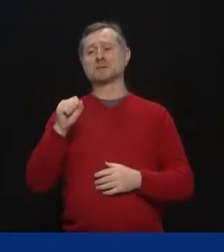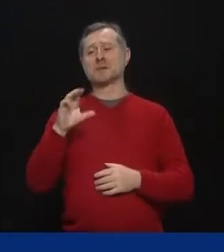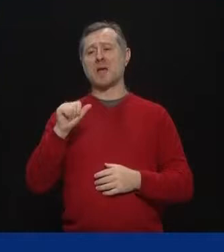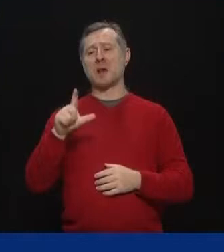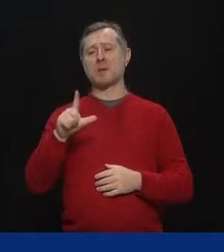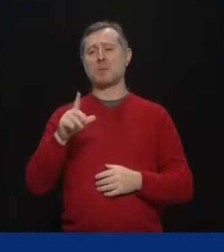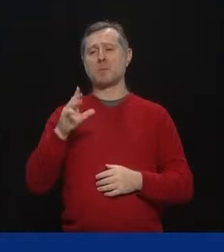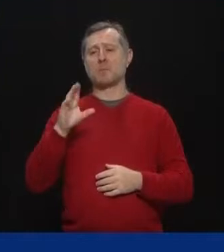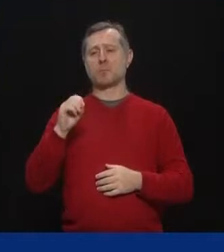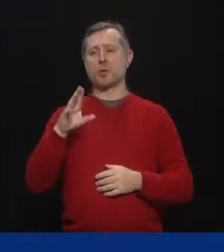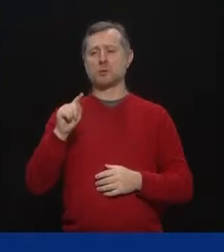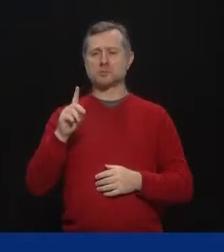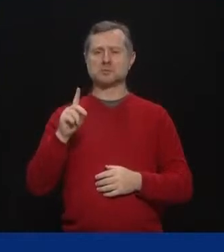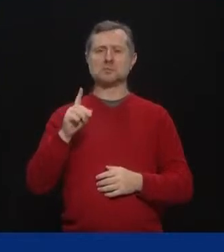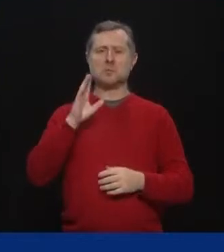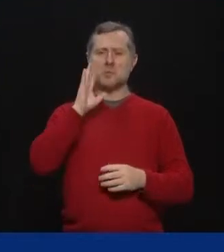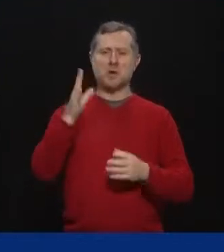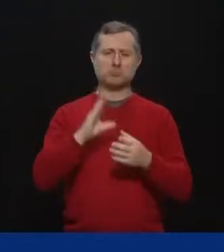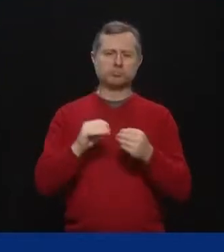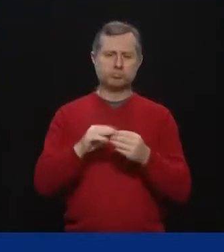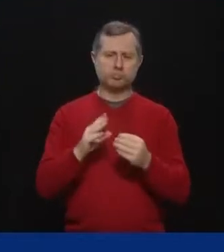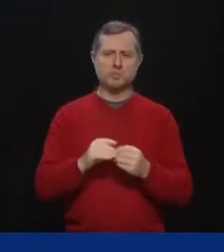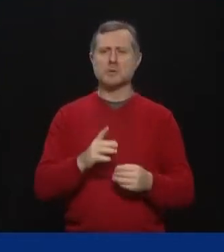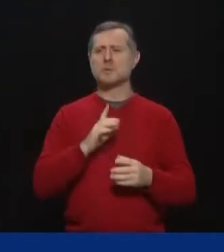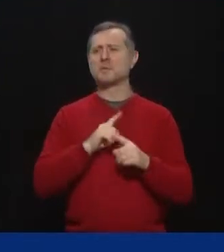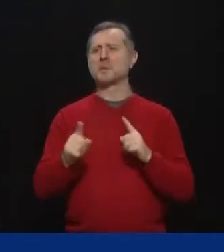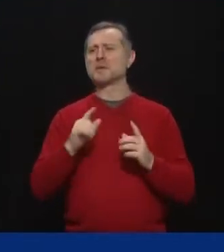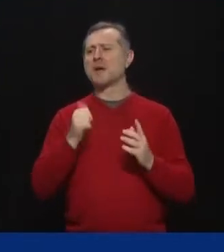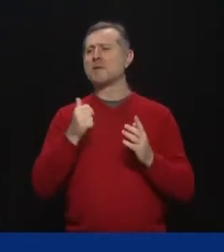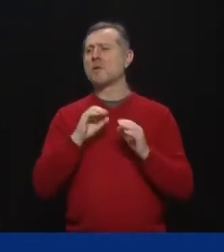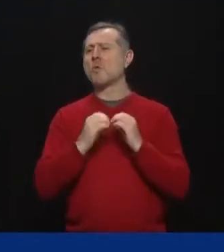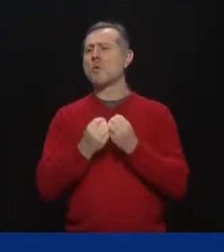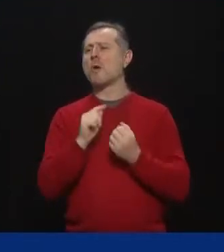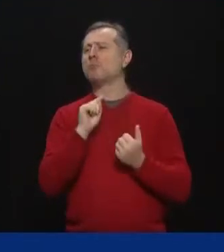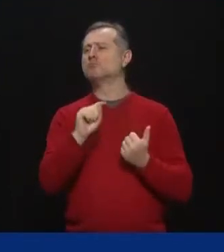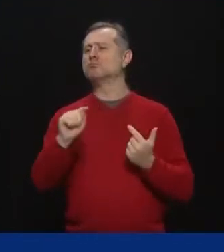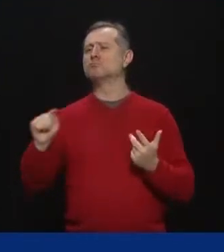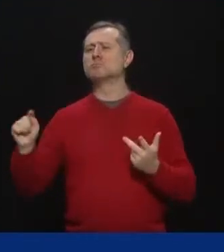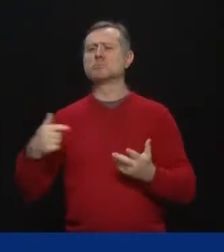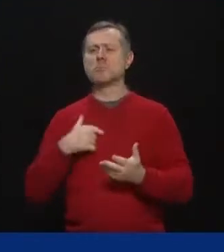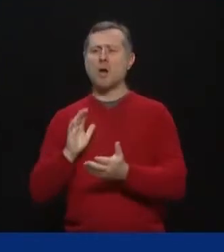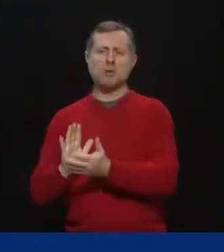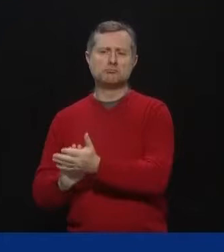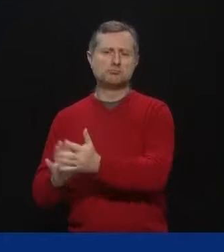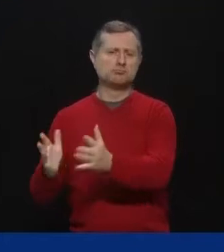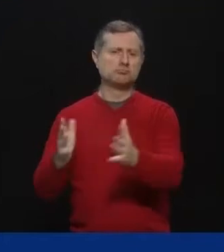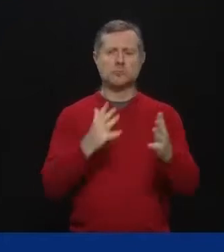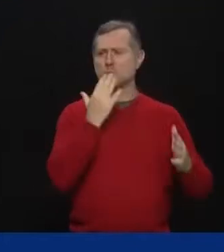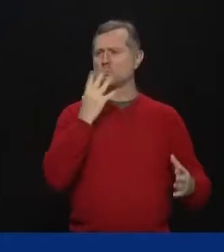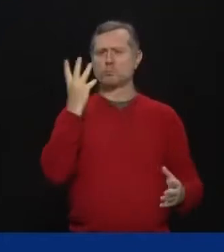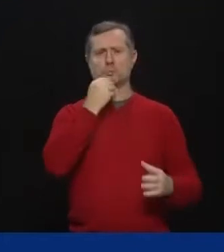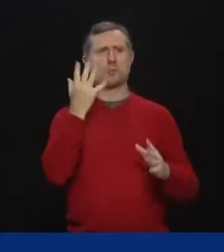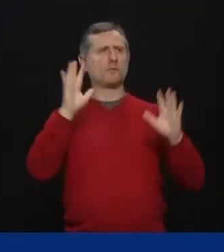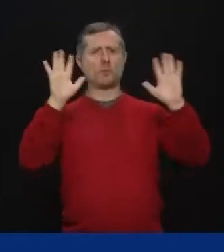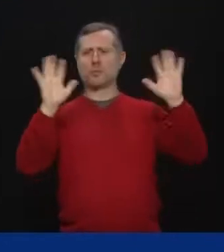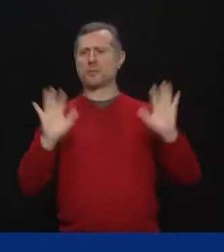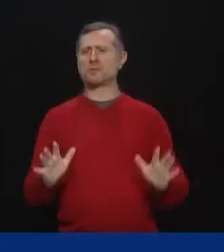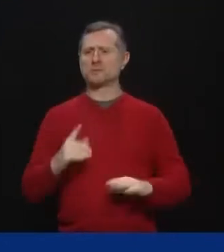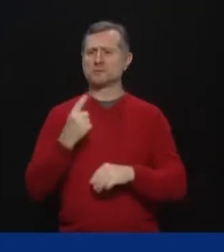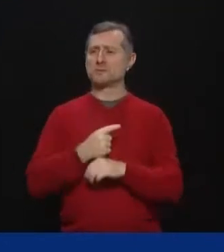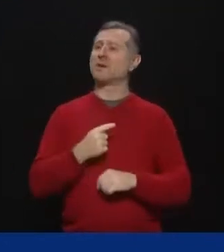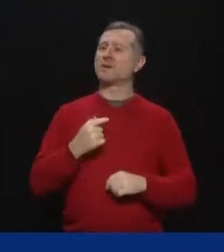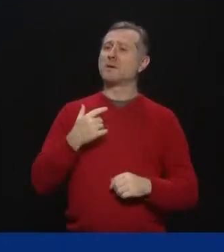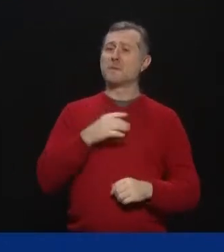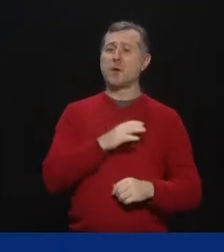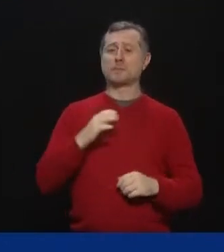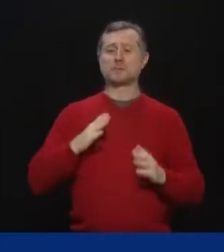well. But also, I just want to recognize some of the groups that are here. And you all came out here today. It's a beautiful day. Our Commissioner of Parks and Historic